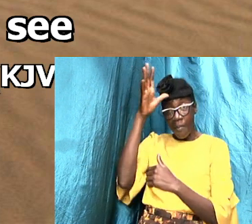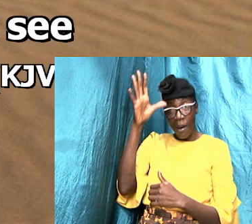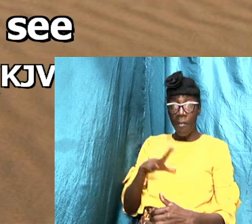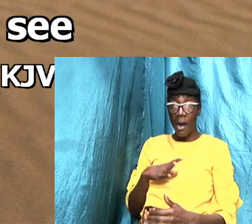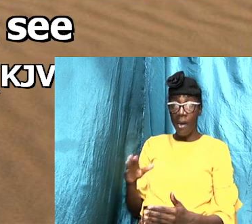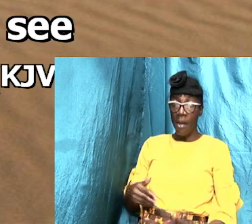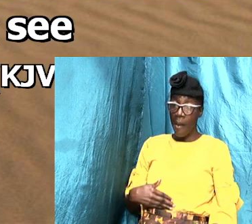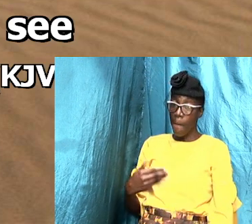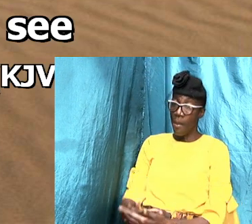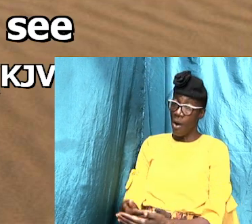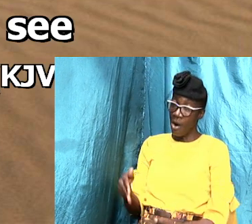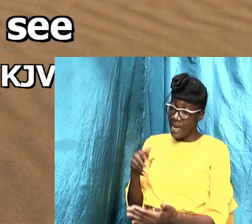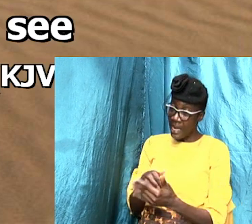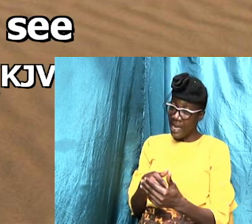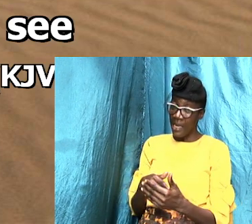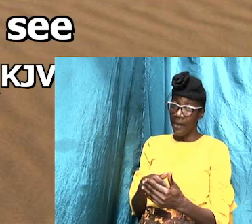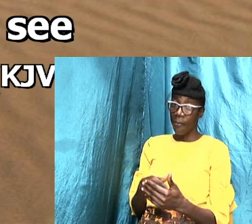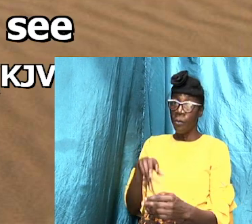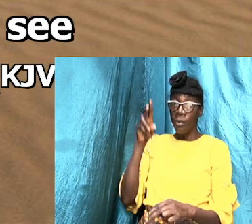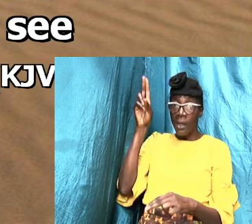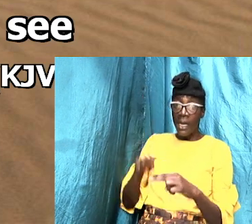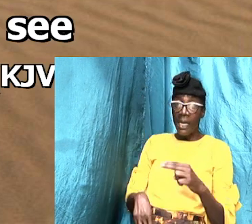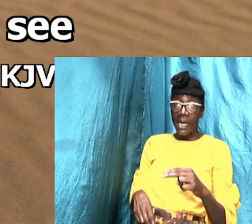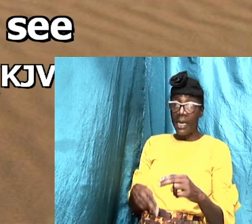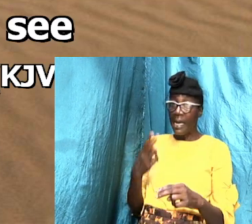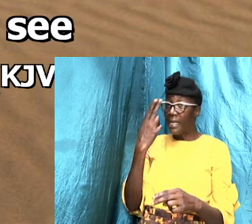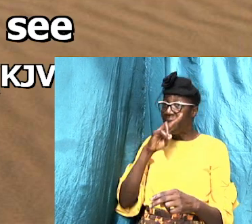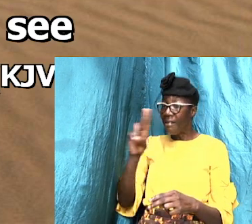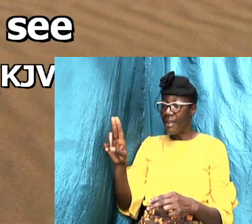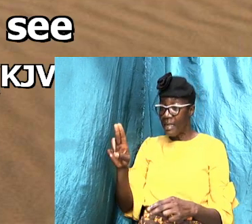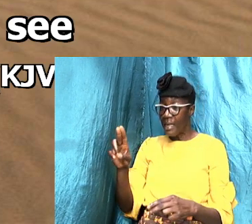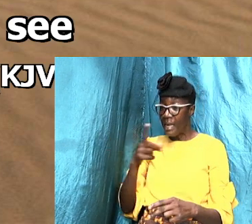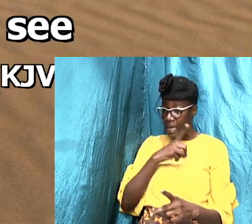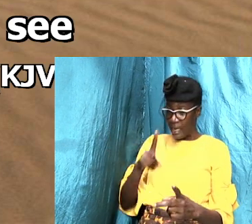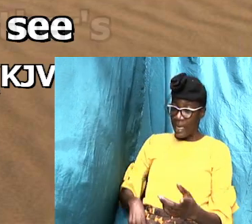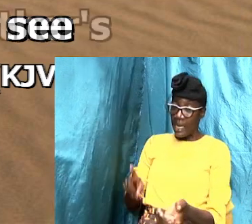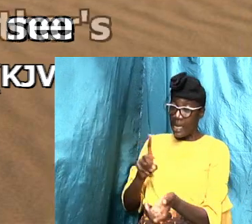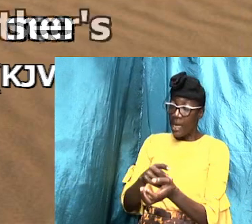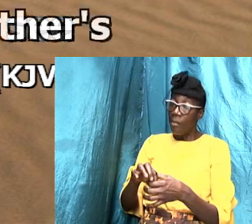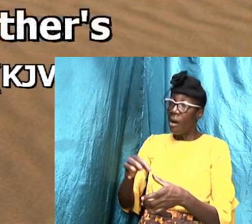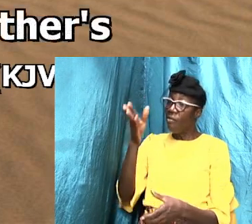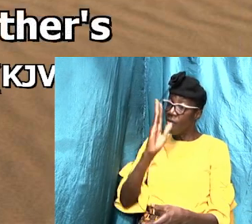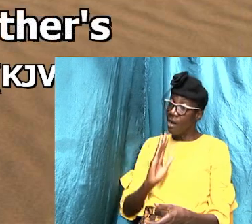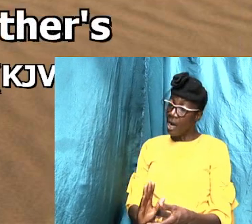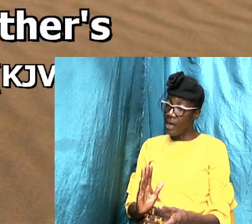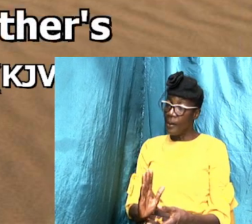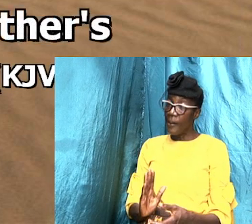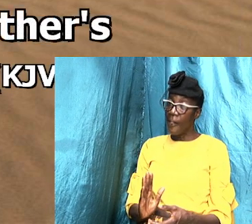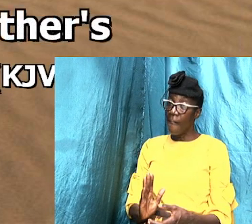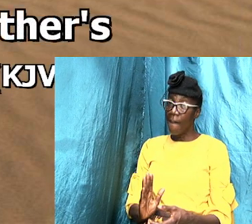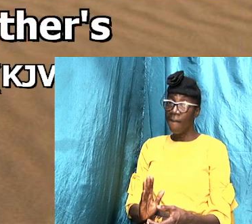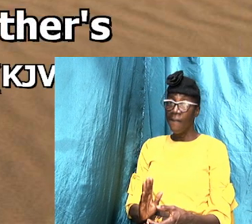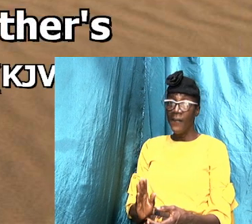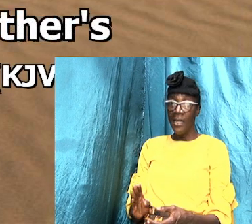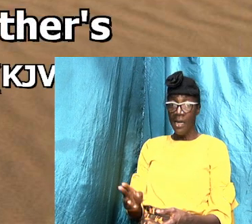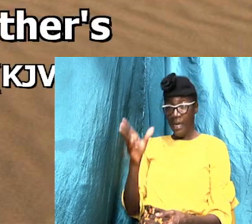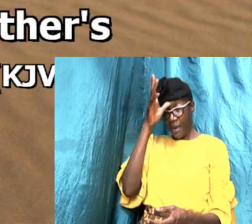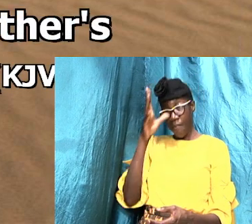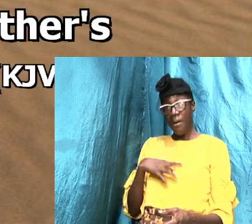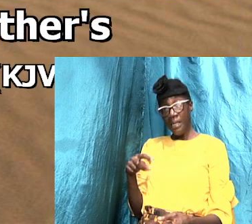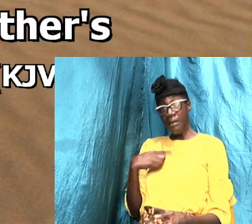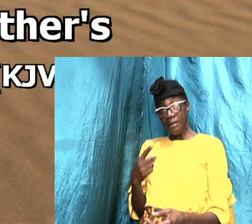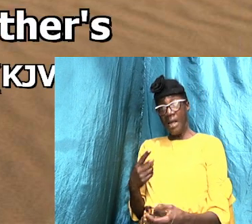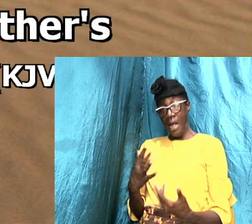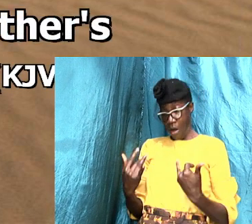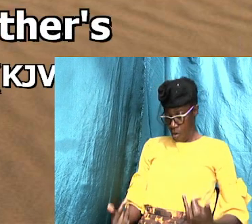be born again, he cannot see the kingdom of God. Nicodemus said unto him,